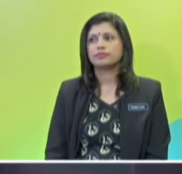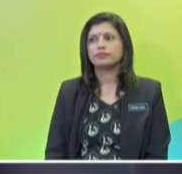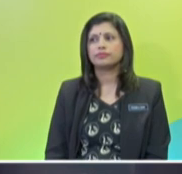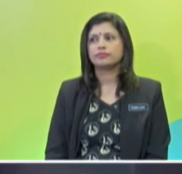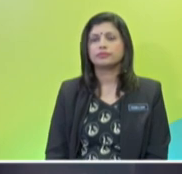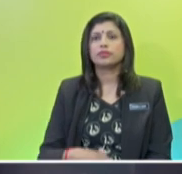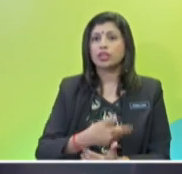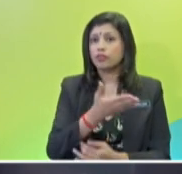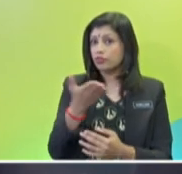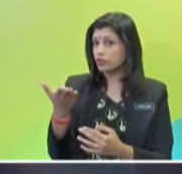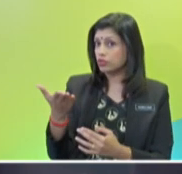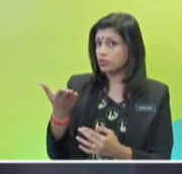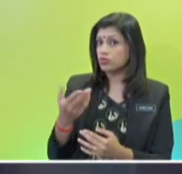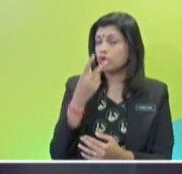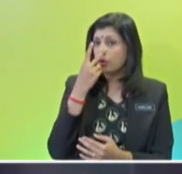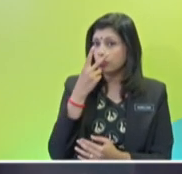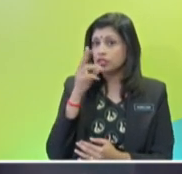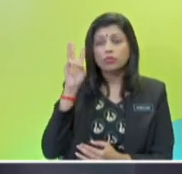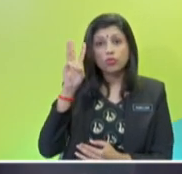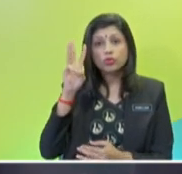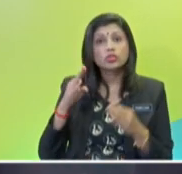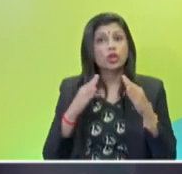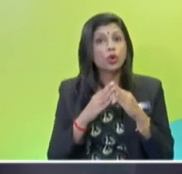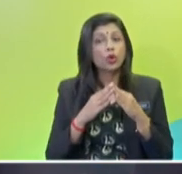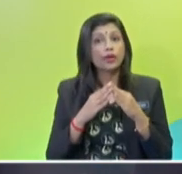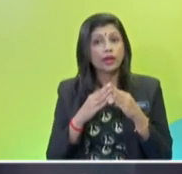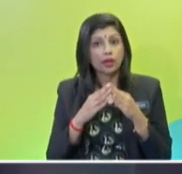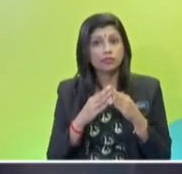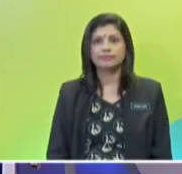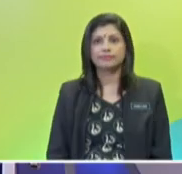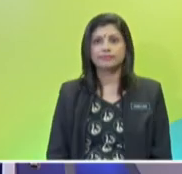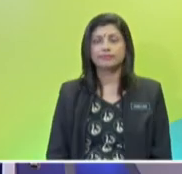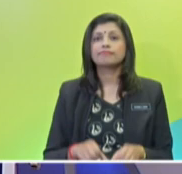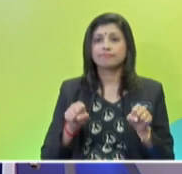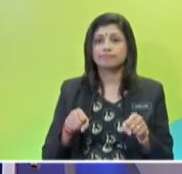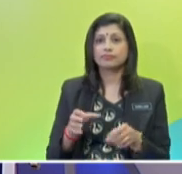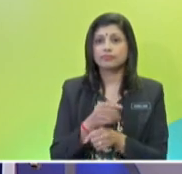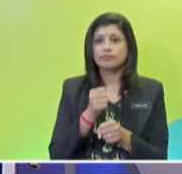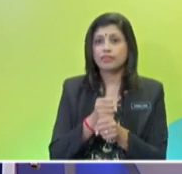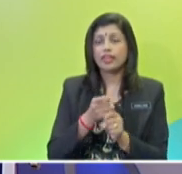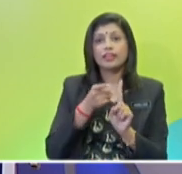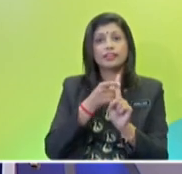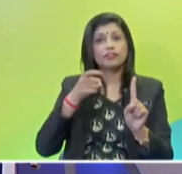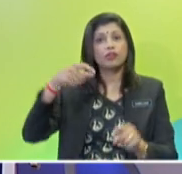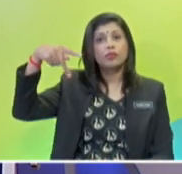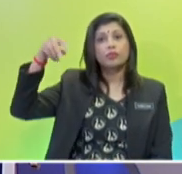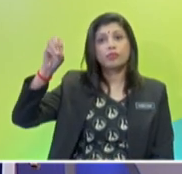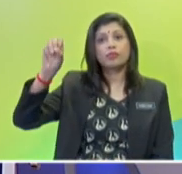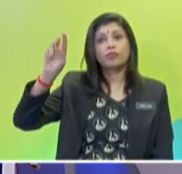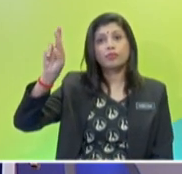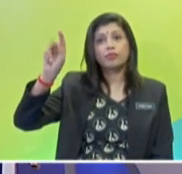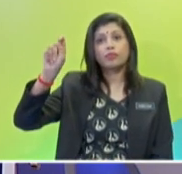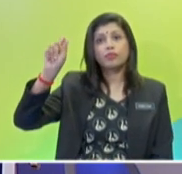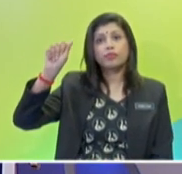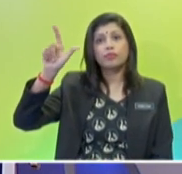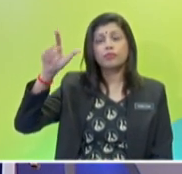those of the pupils watching at home, how can they get extra resources on today's lesson, teacher? Okay, Chris, you can get all these extra exercises